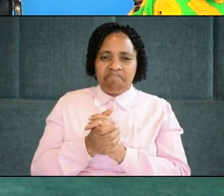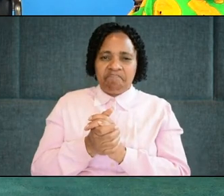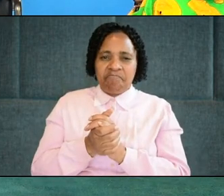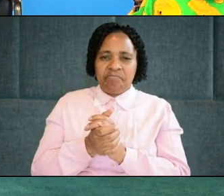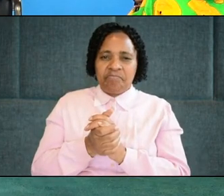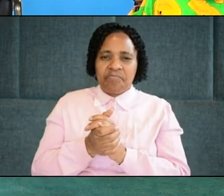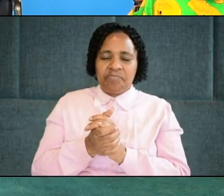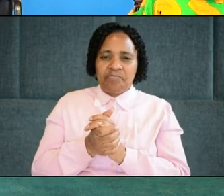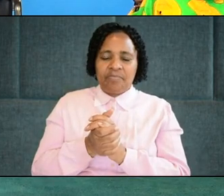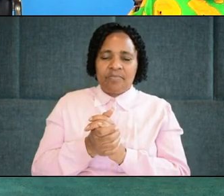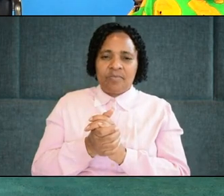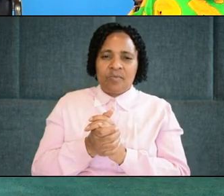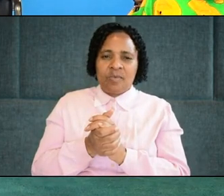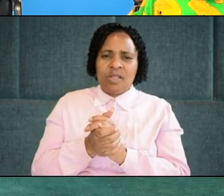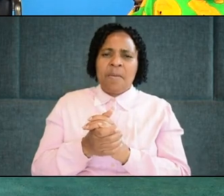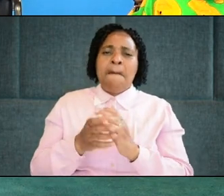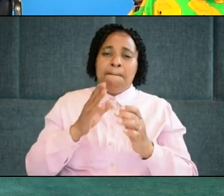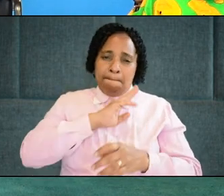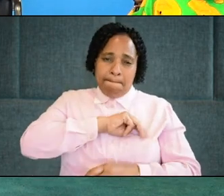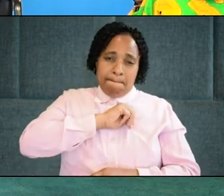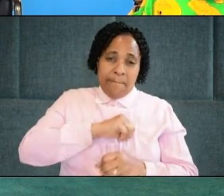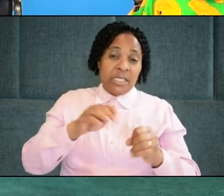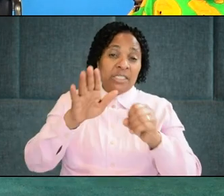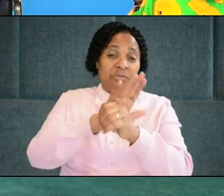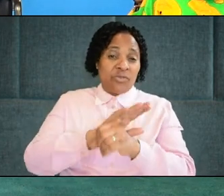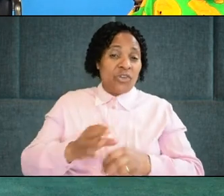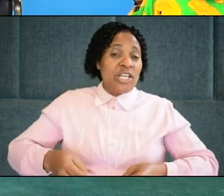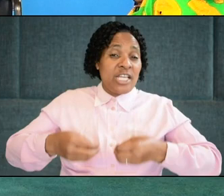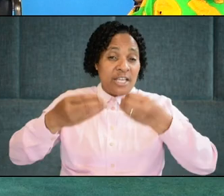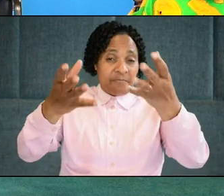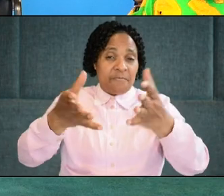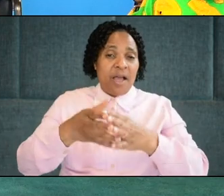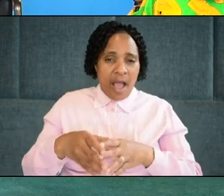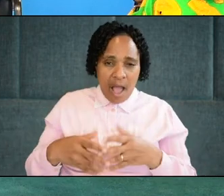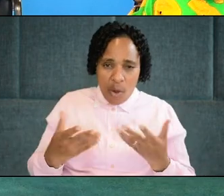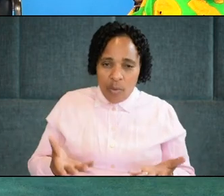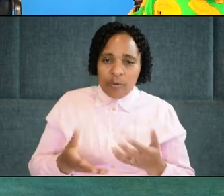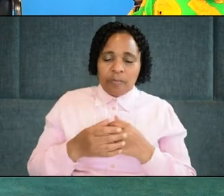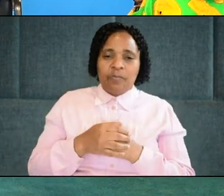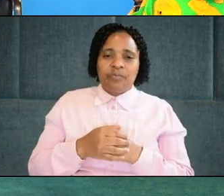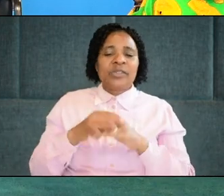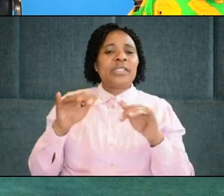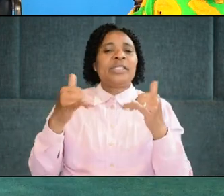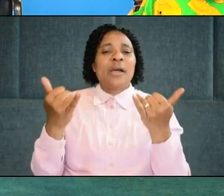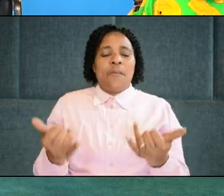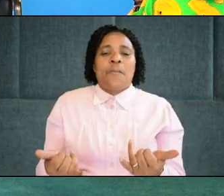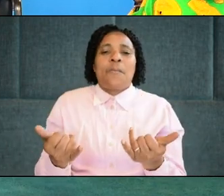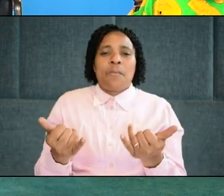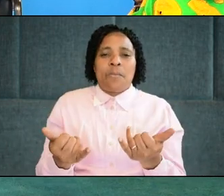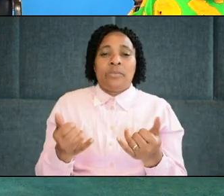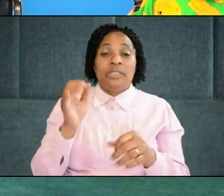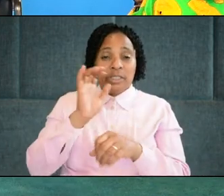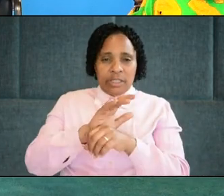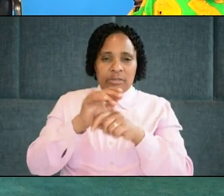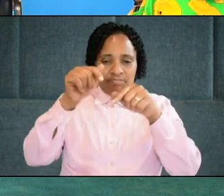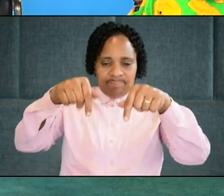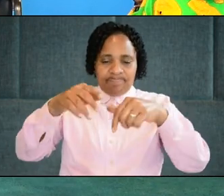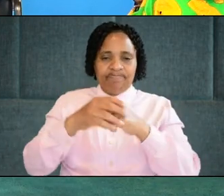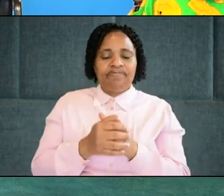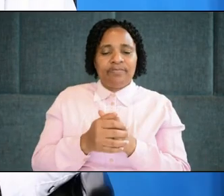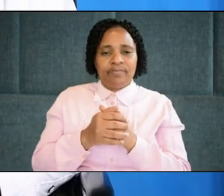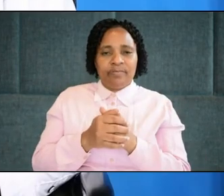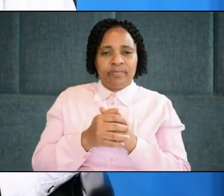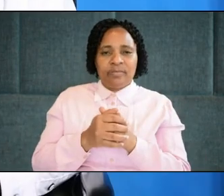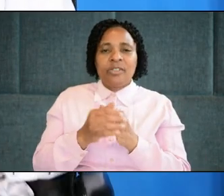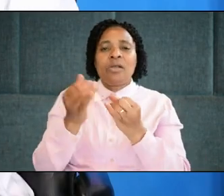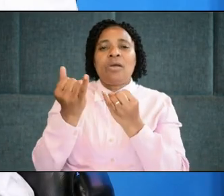are merciful. I'll give an illustration. Right now, we're in a church.